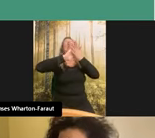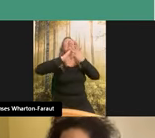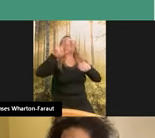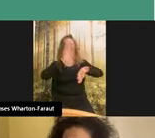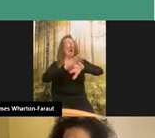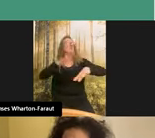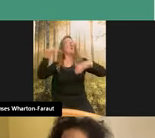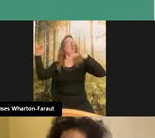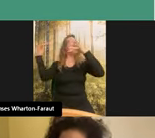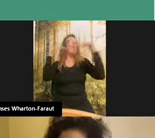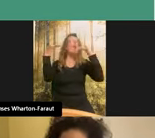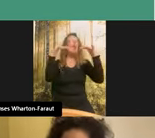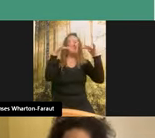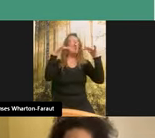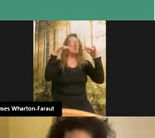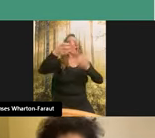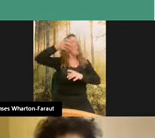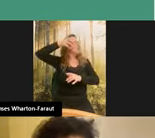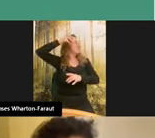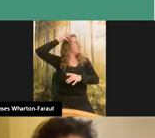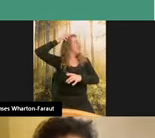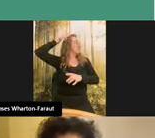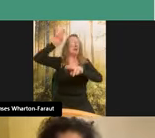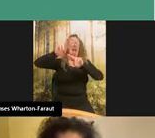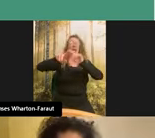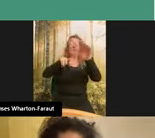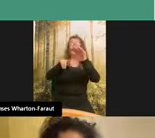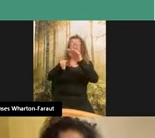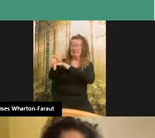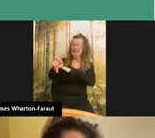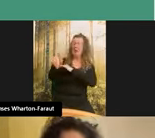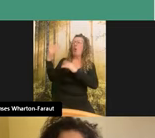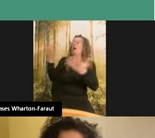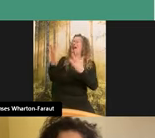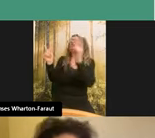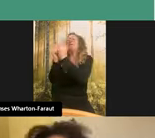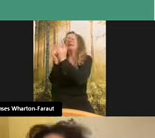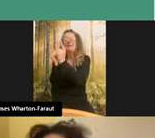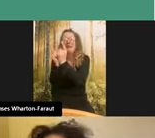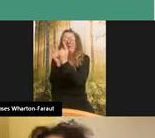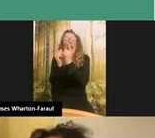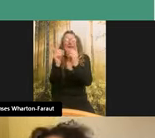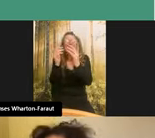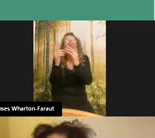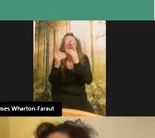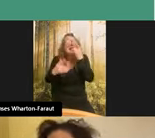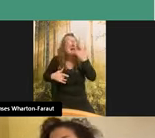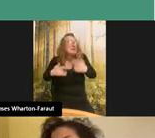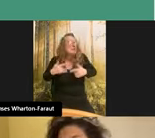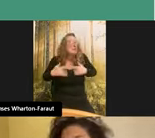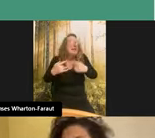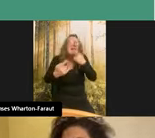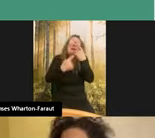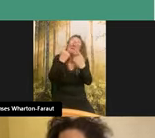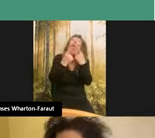also signal where, if you were to escape, where you would meet an impasse. It's really, really interesting. So the space, the military